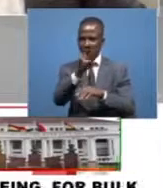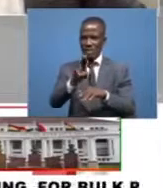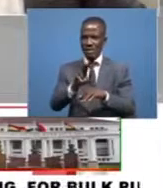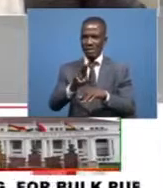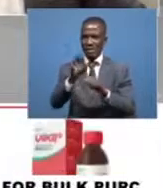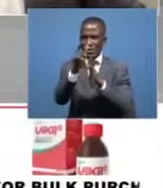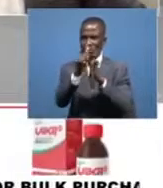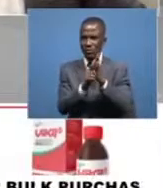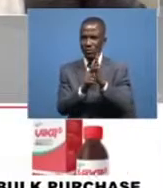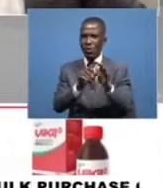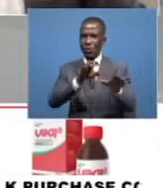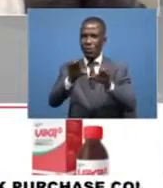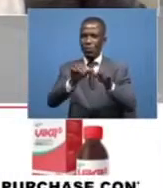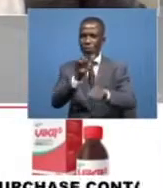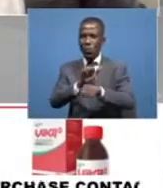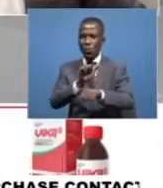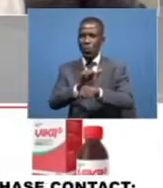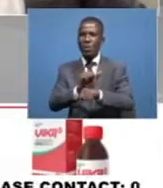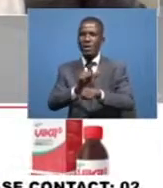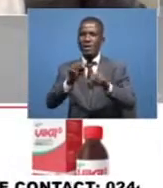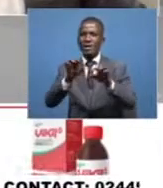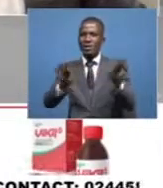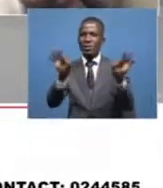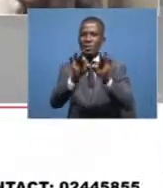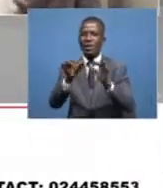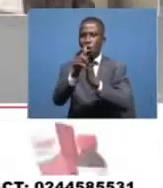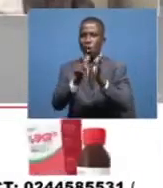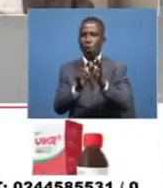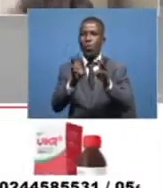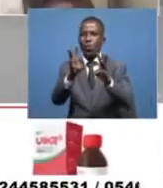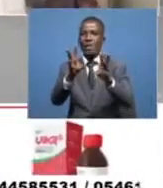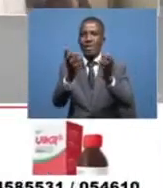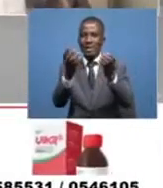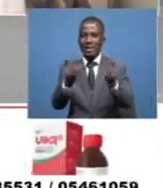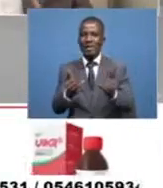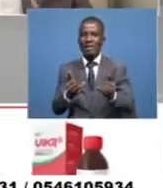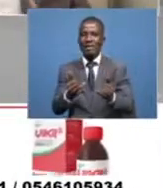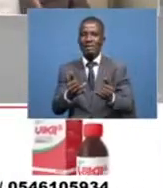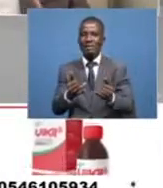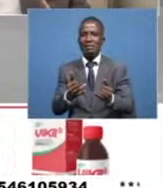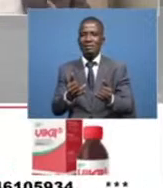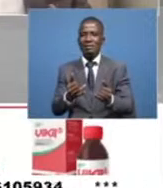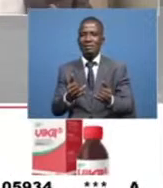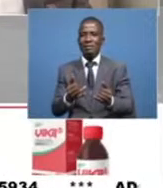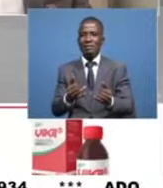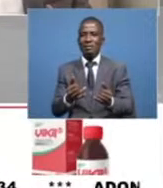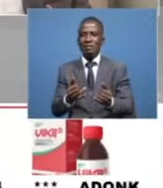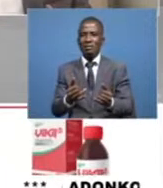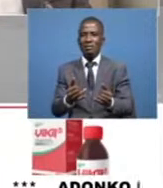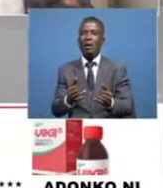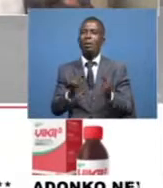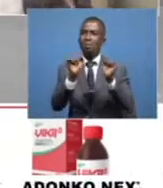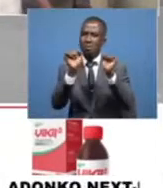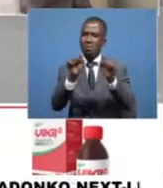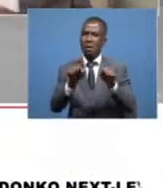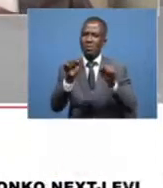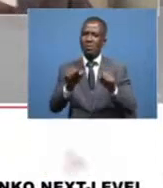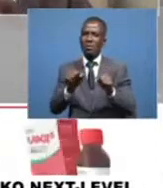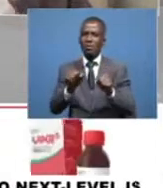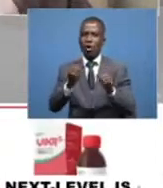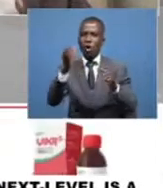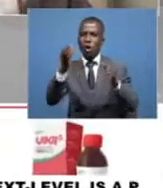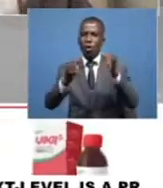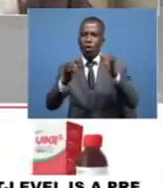enactment or irrelevant rule of law. And so what this generally means is that it is generally possible for a